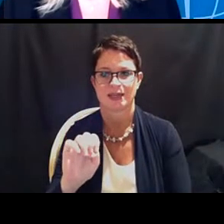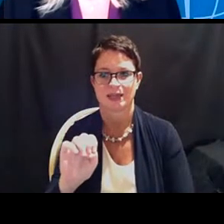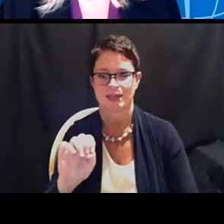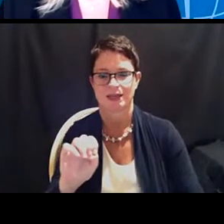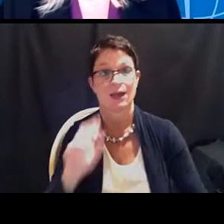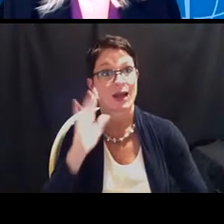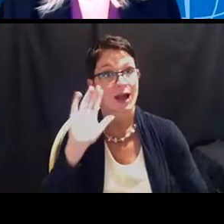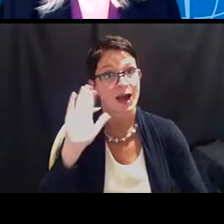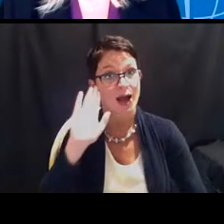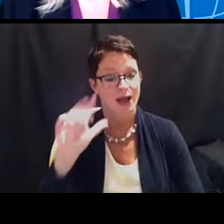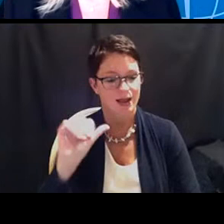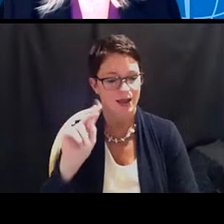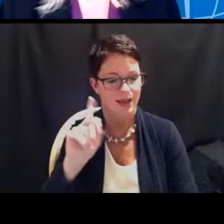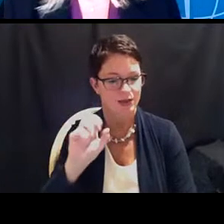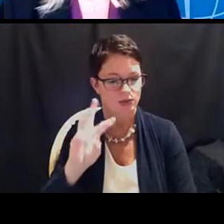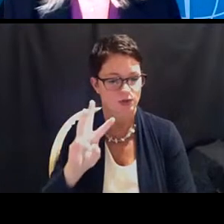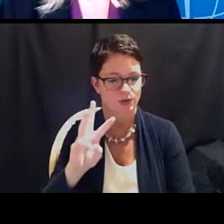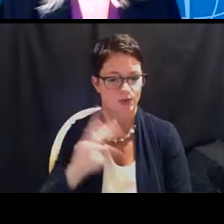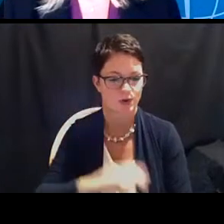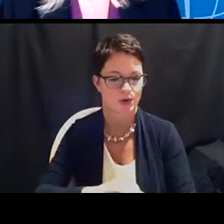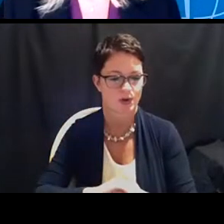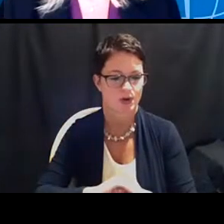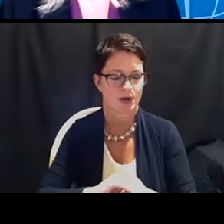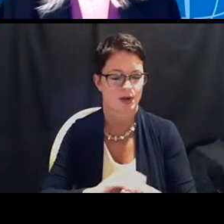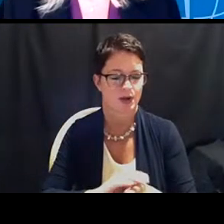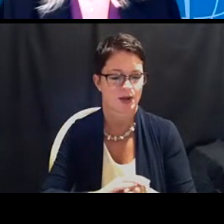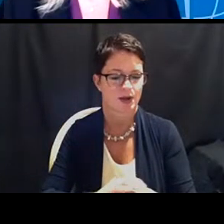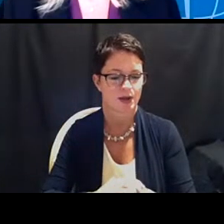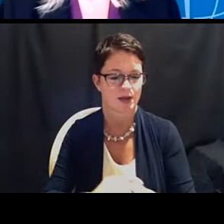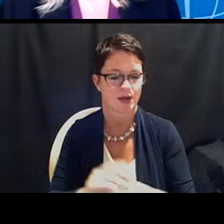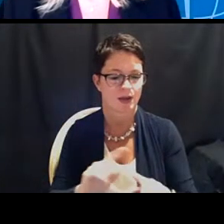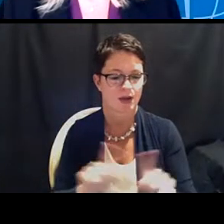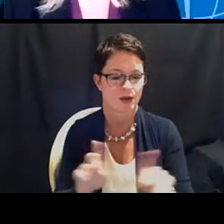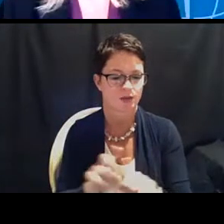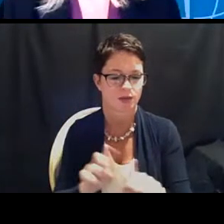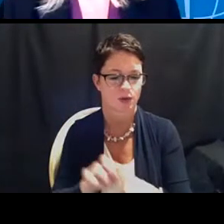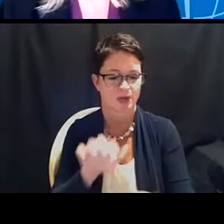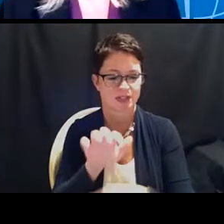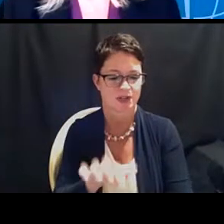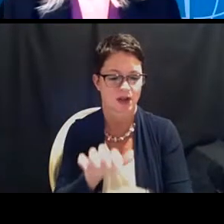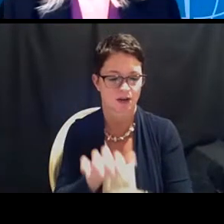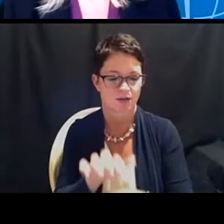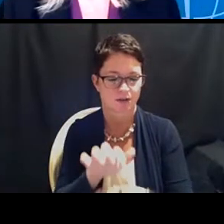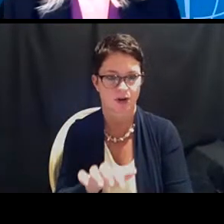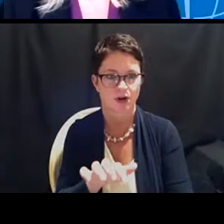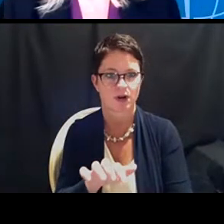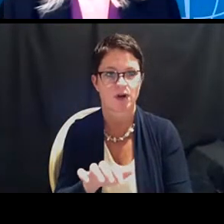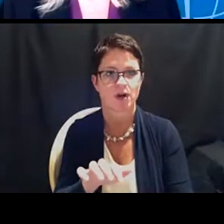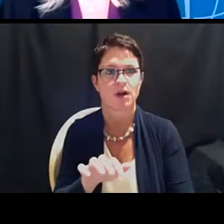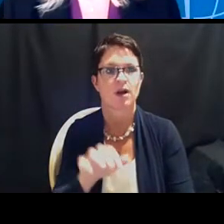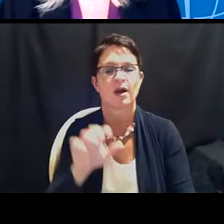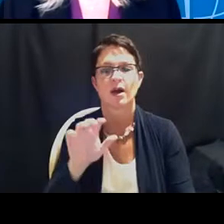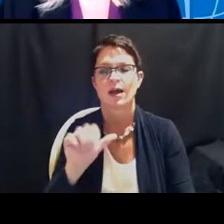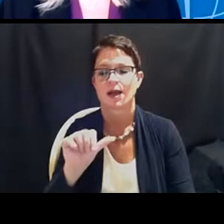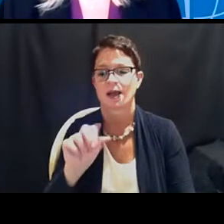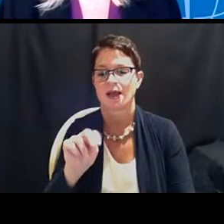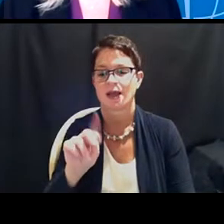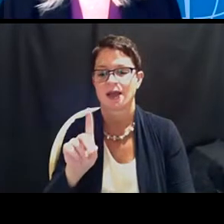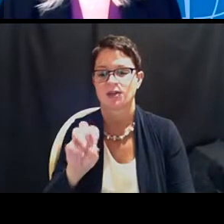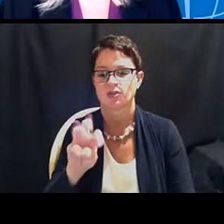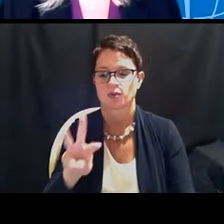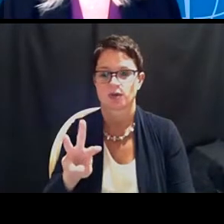Andrew? Thank Please you. spell your name to stenographer and let's have a comment. First name's Andrew. Sure. First name's